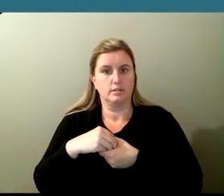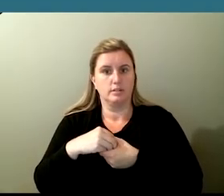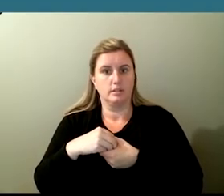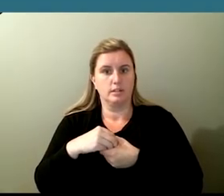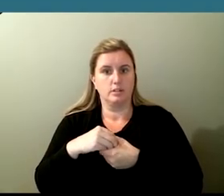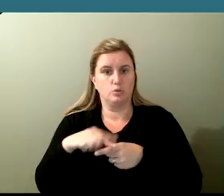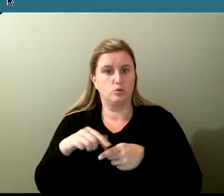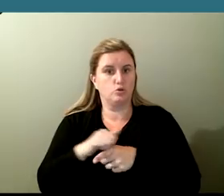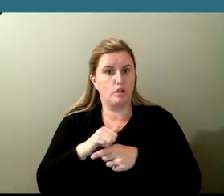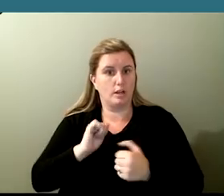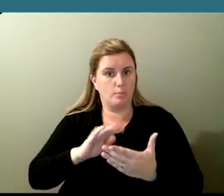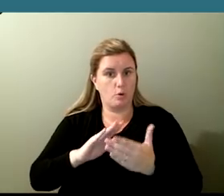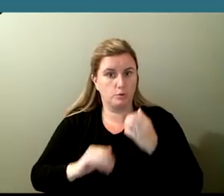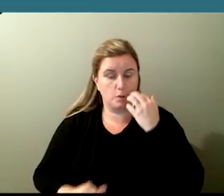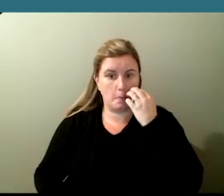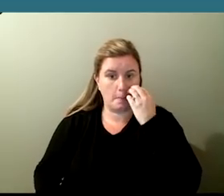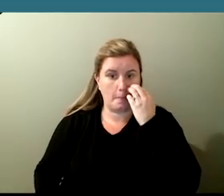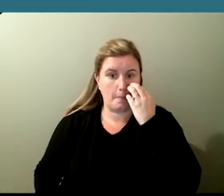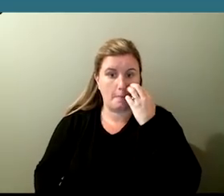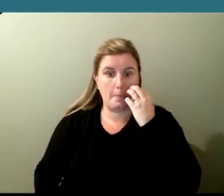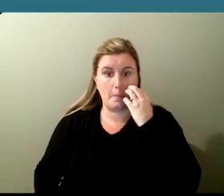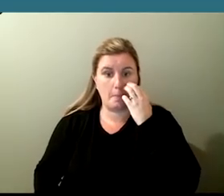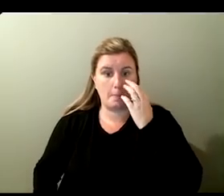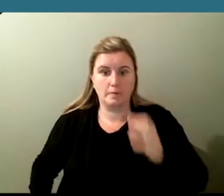you know, training approach.